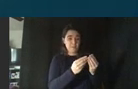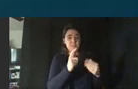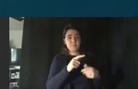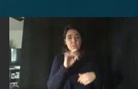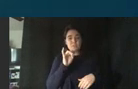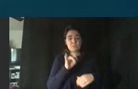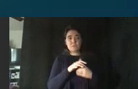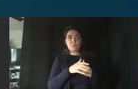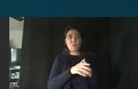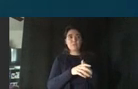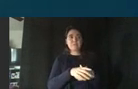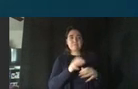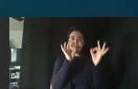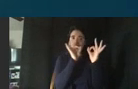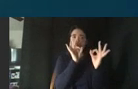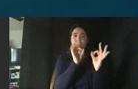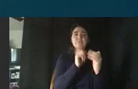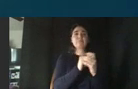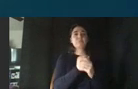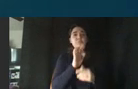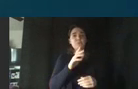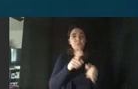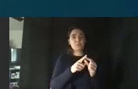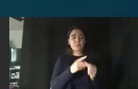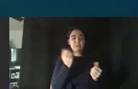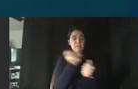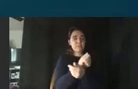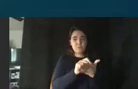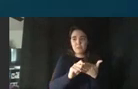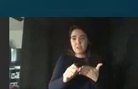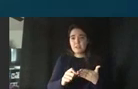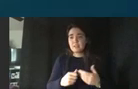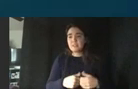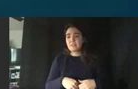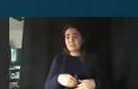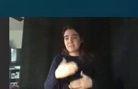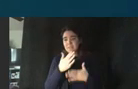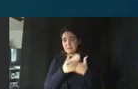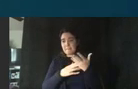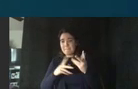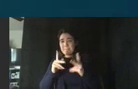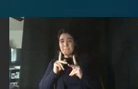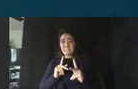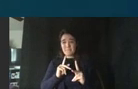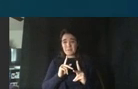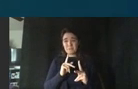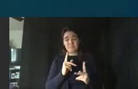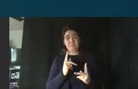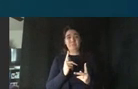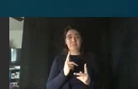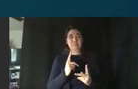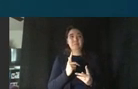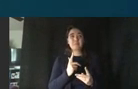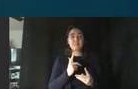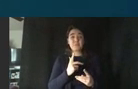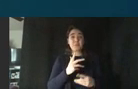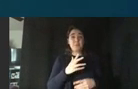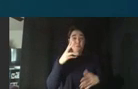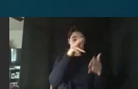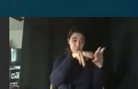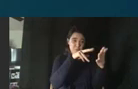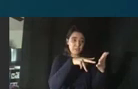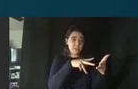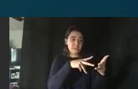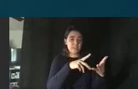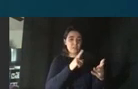with everything that you write. Because some people will take it as the complete and utter truth. So that's why you